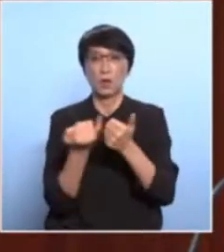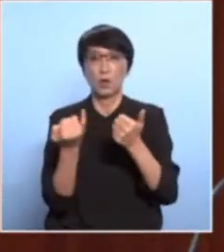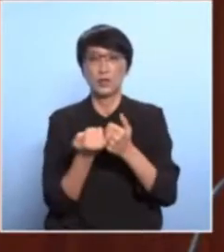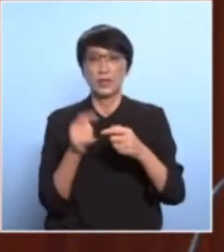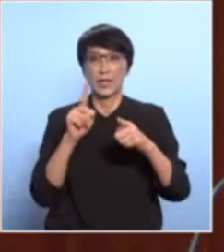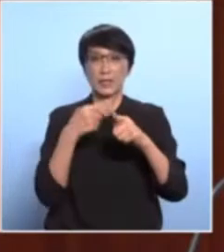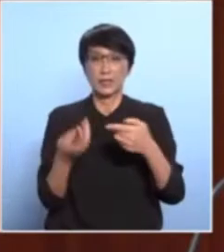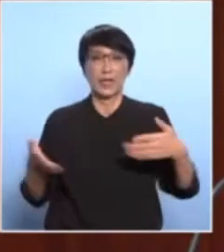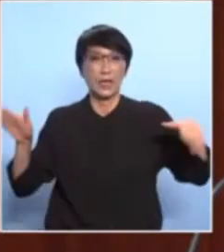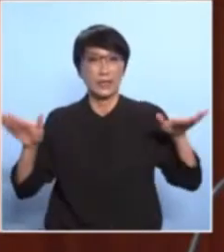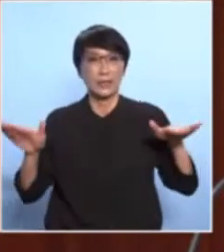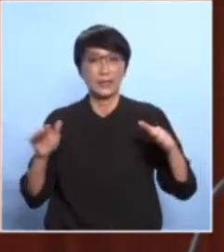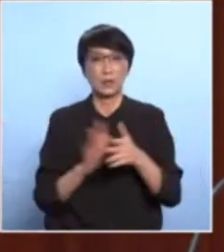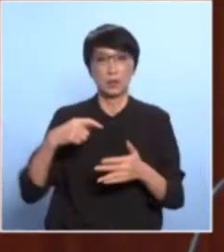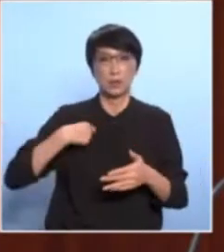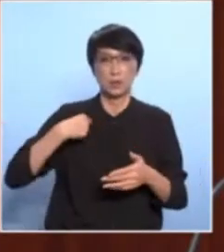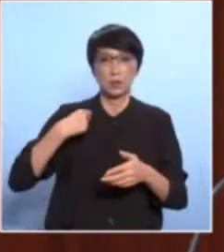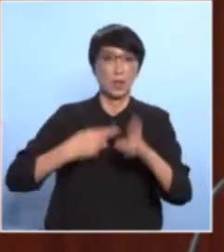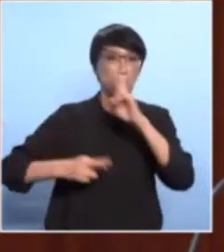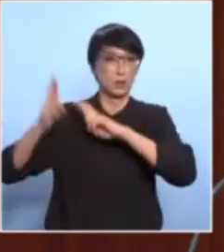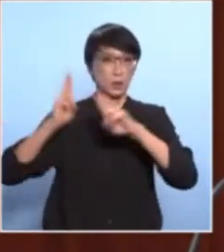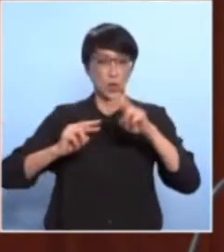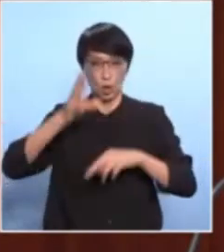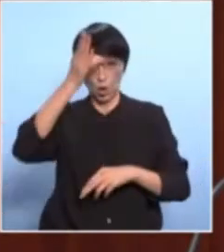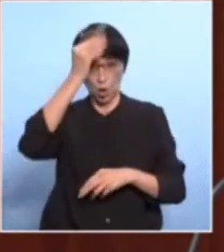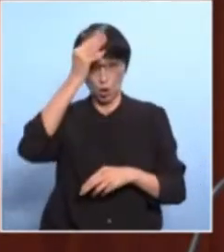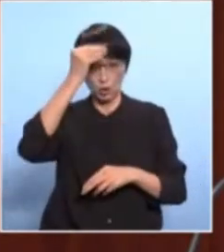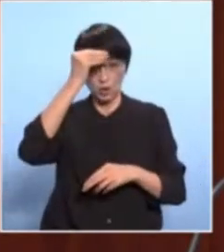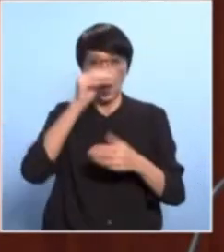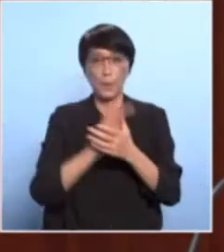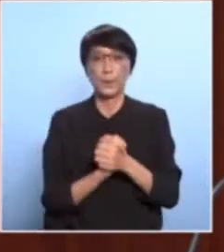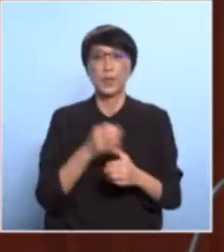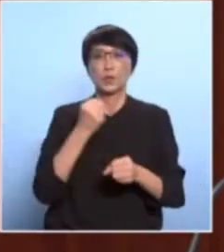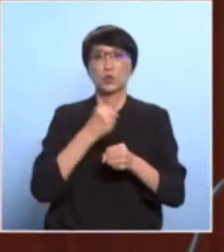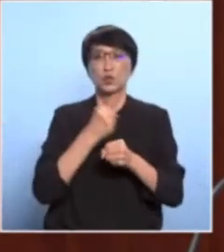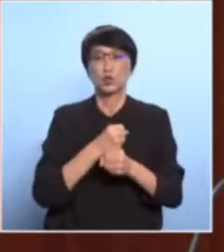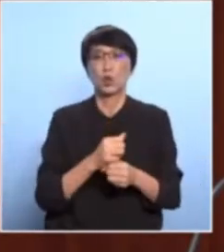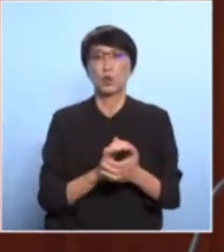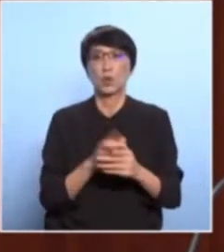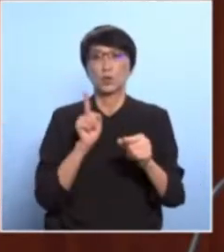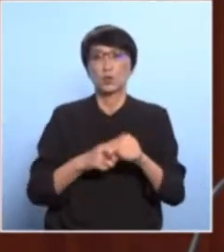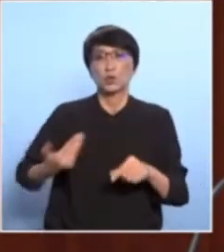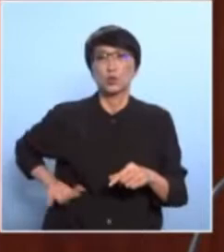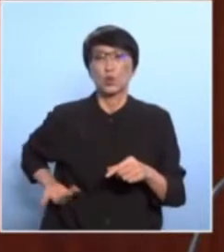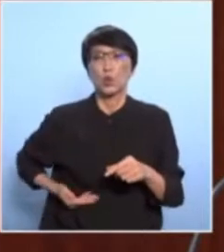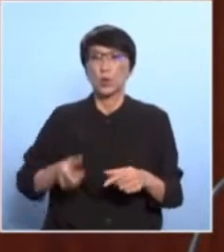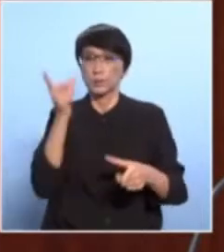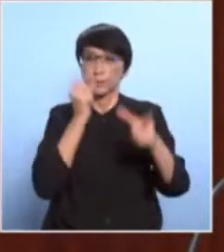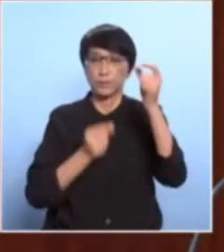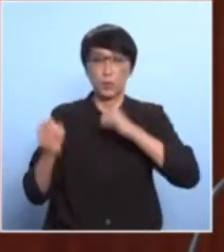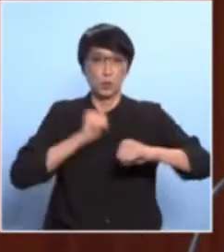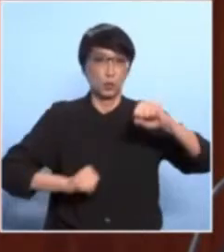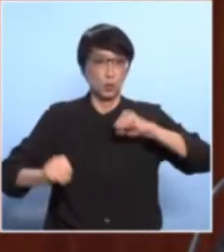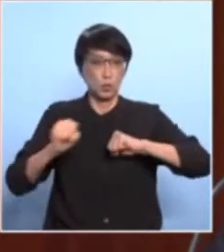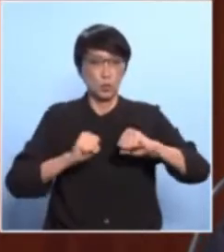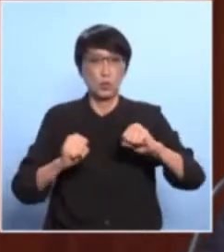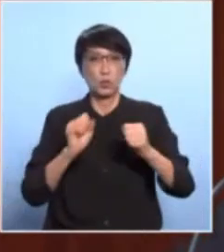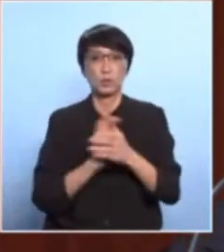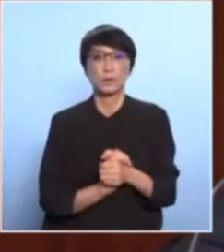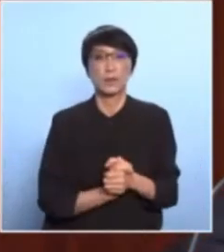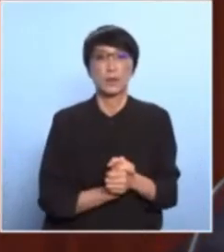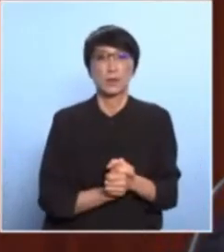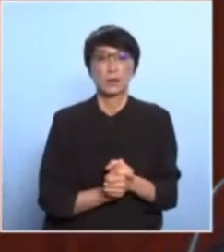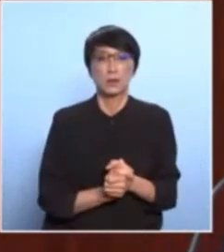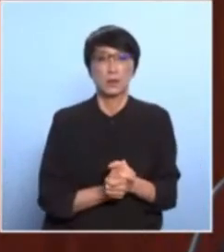constitution and basic law students ambassadors and the national history learning experiences, organize more Chinese culture immersion activities,